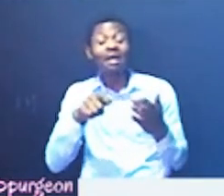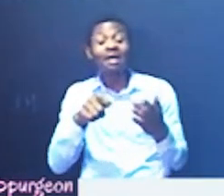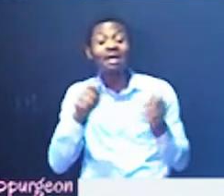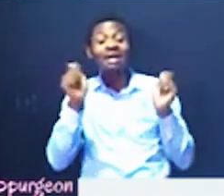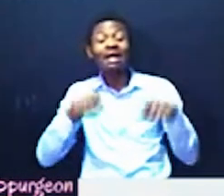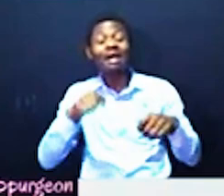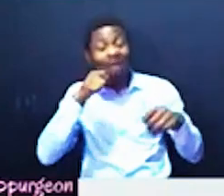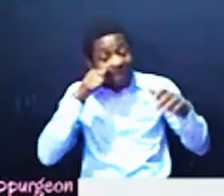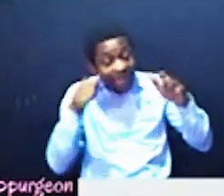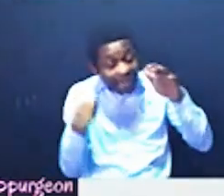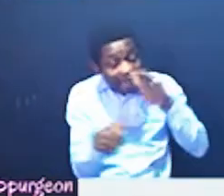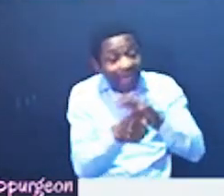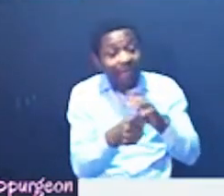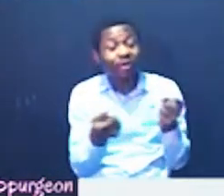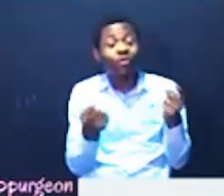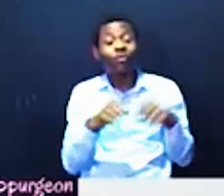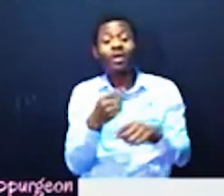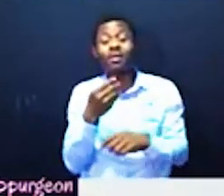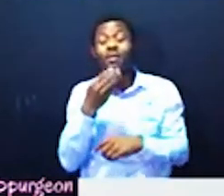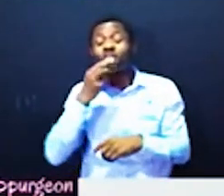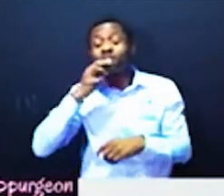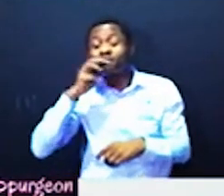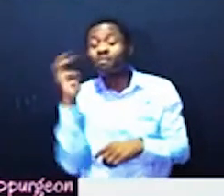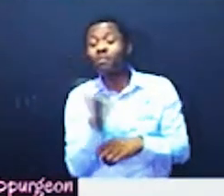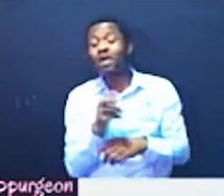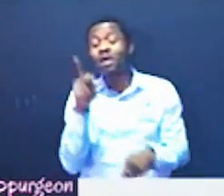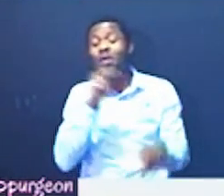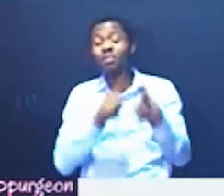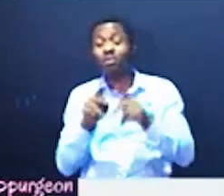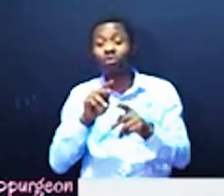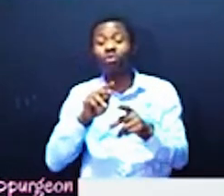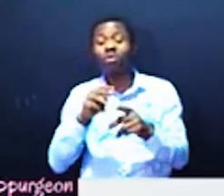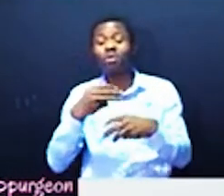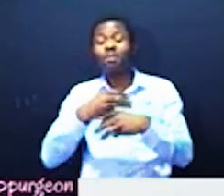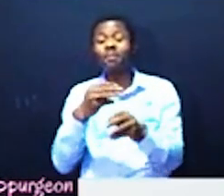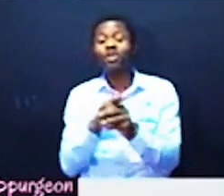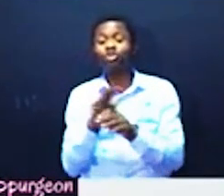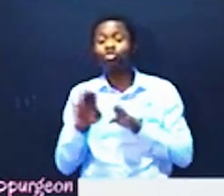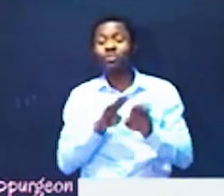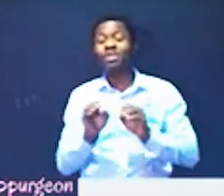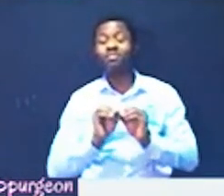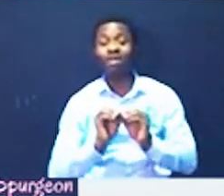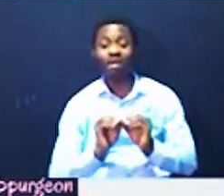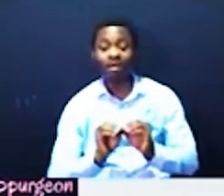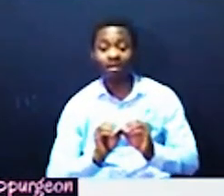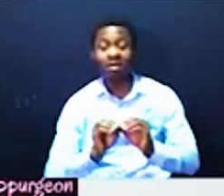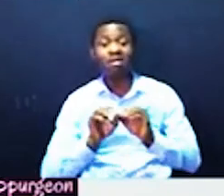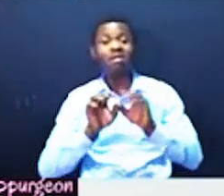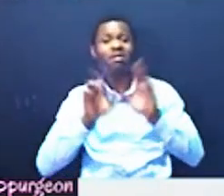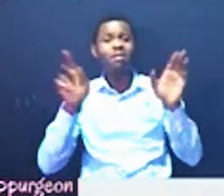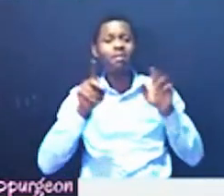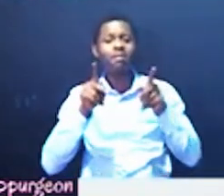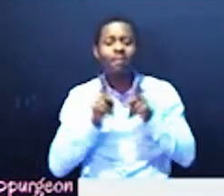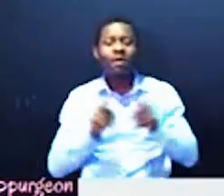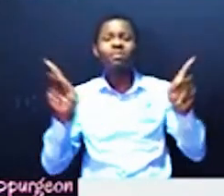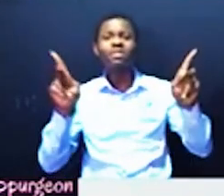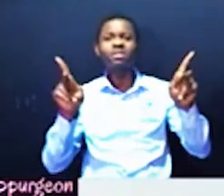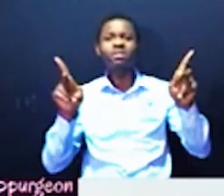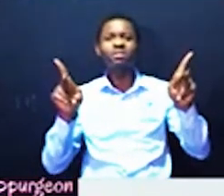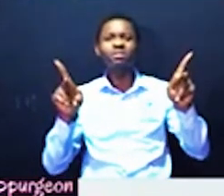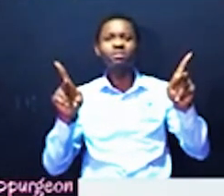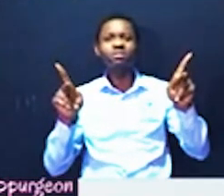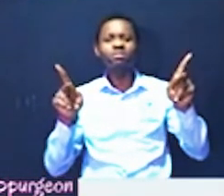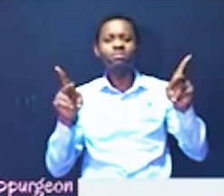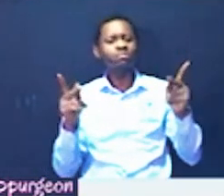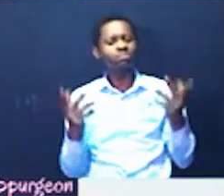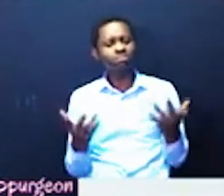die epie pefe. But I want to take it again. Nan so misi subio. Can you just push it a bit forward so